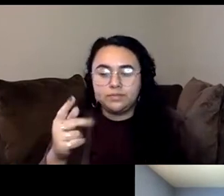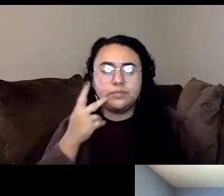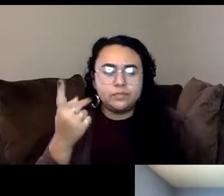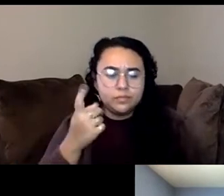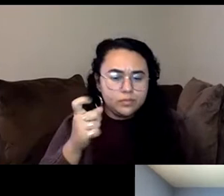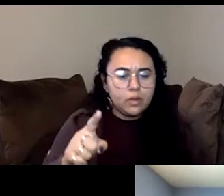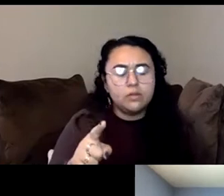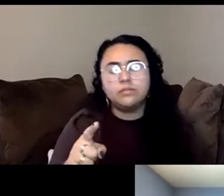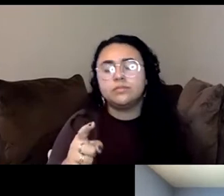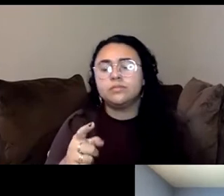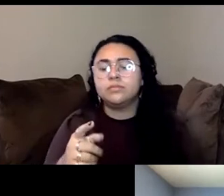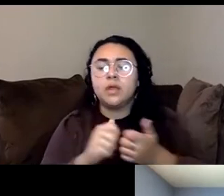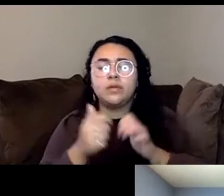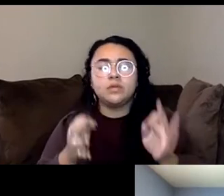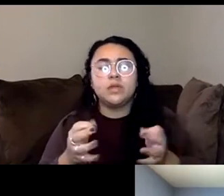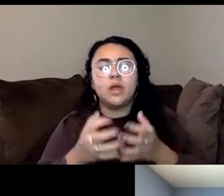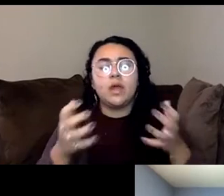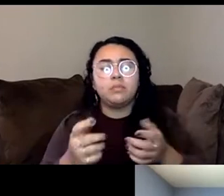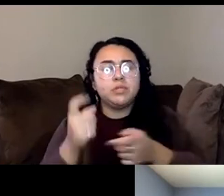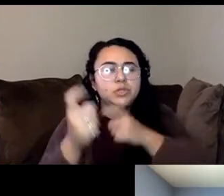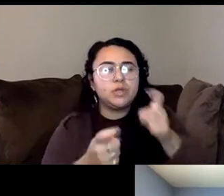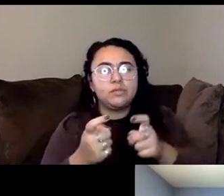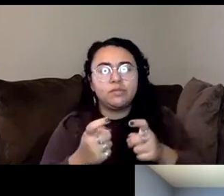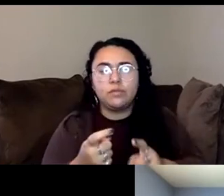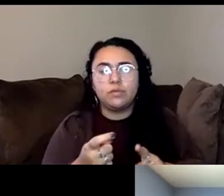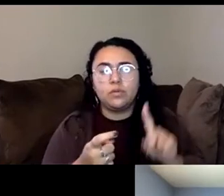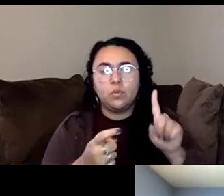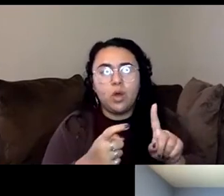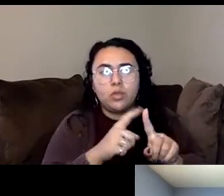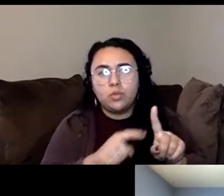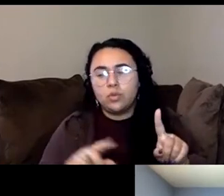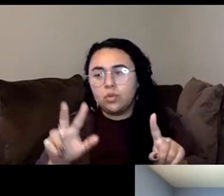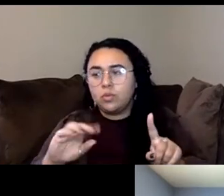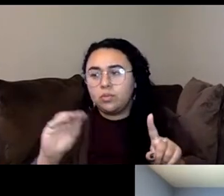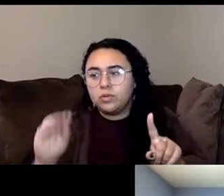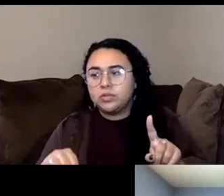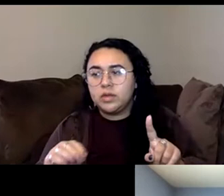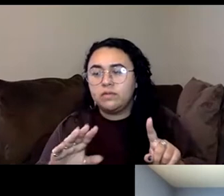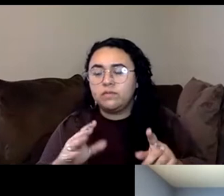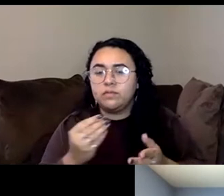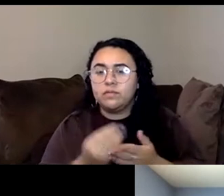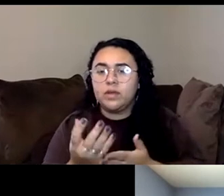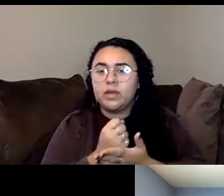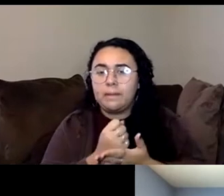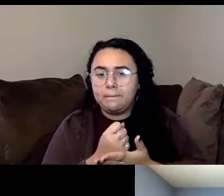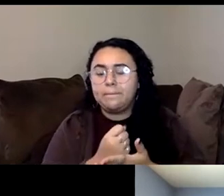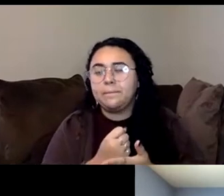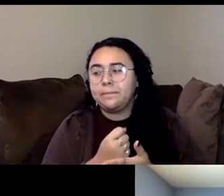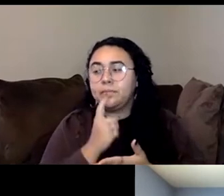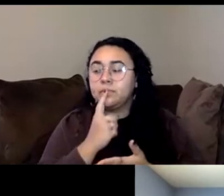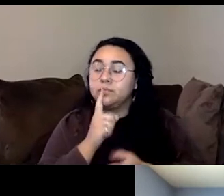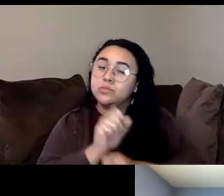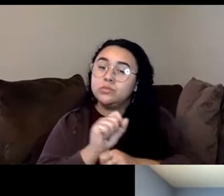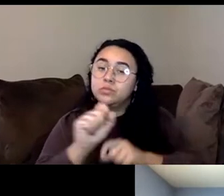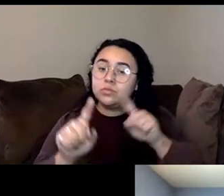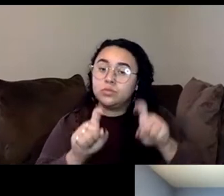give? Is there some kind of guide on, is it 1 to 3% of discretionary income? So this is actually a question that I am going